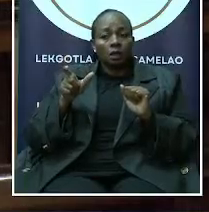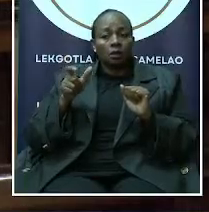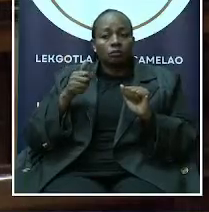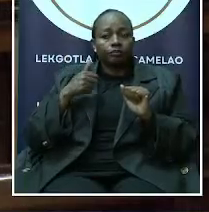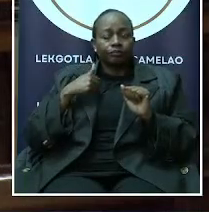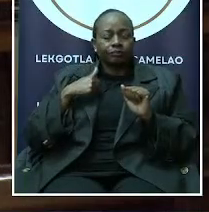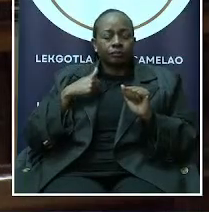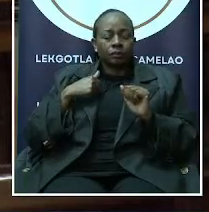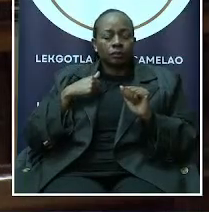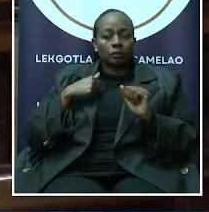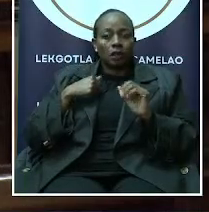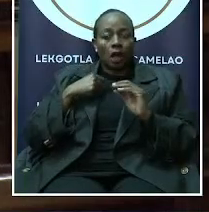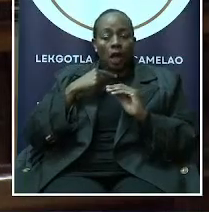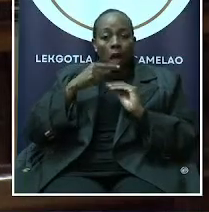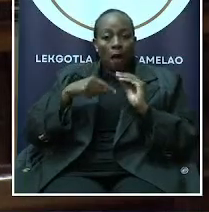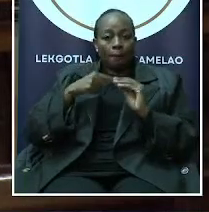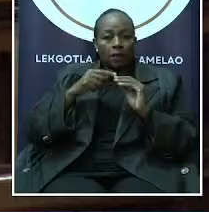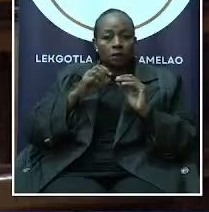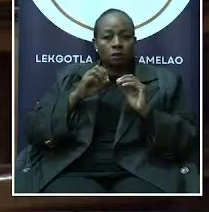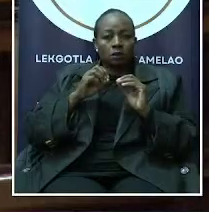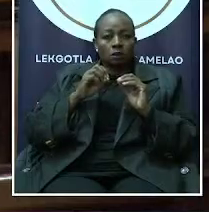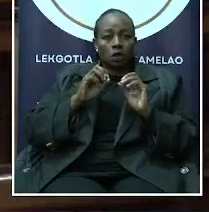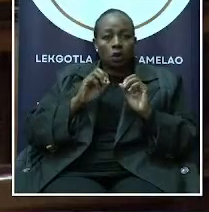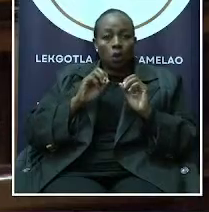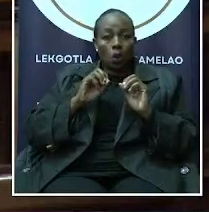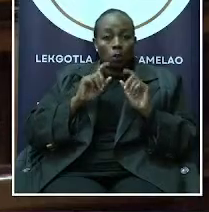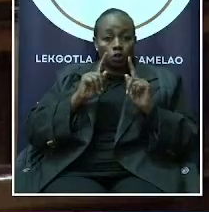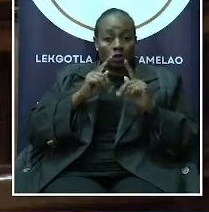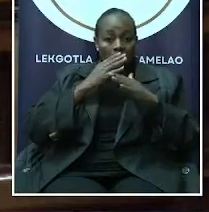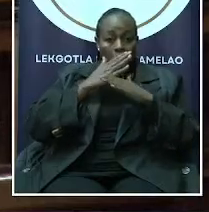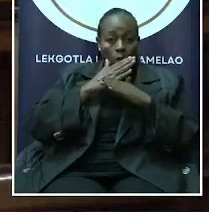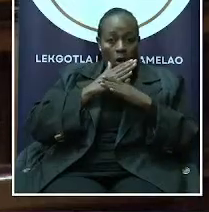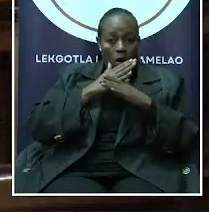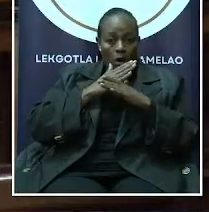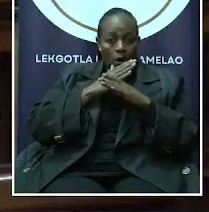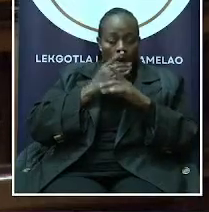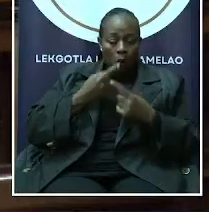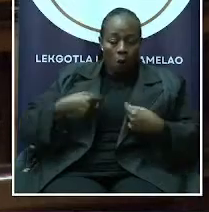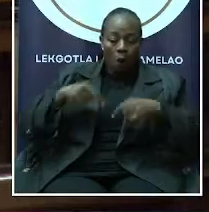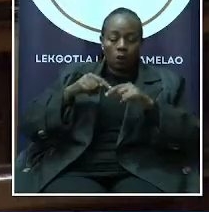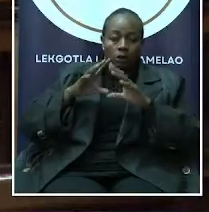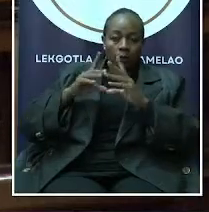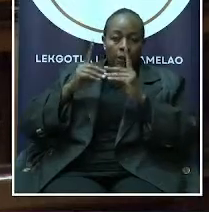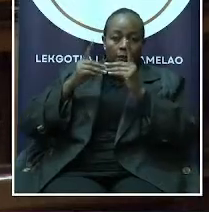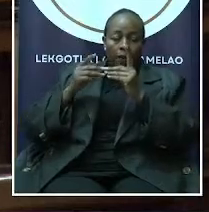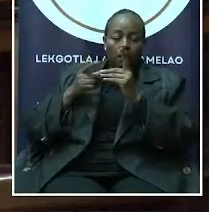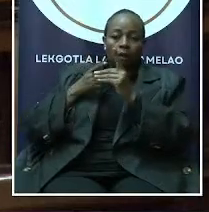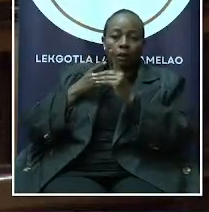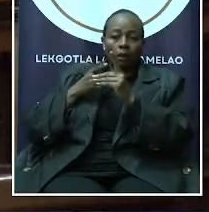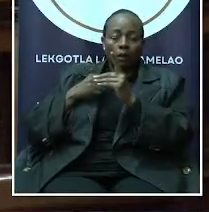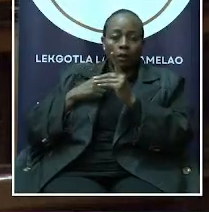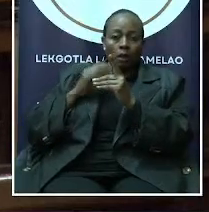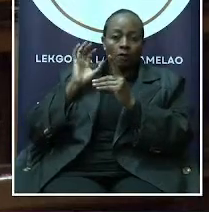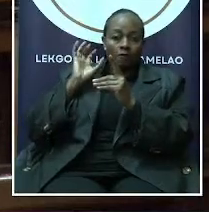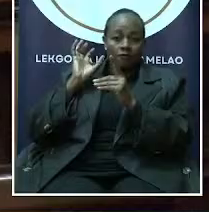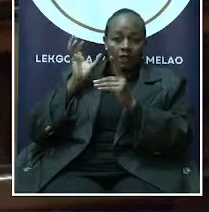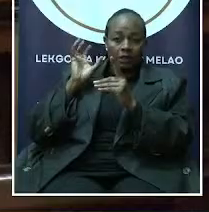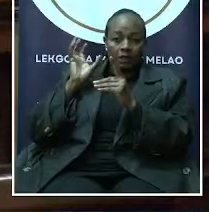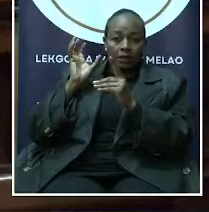regarding the job opportunities to the old Department of Free